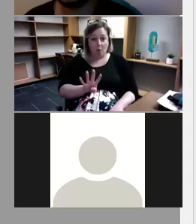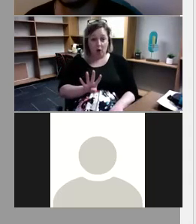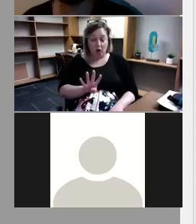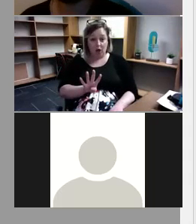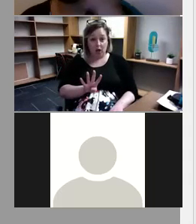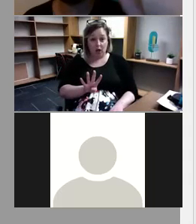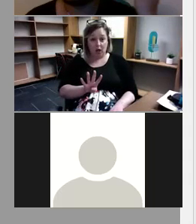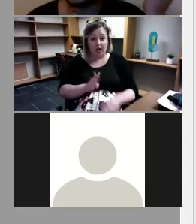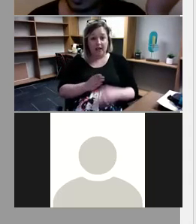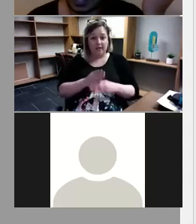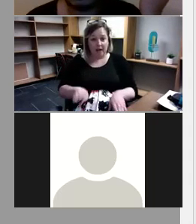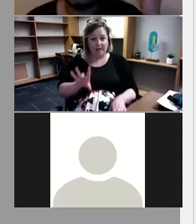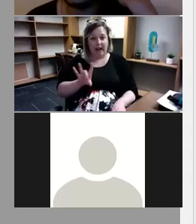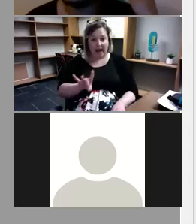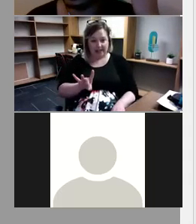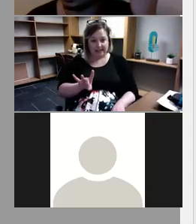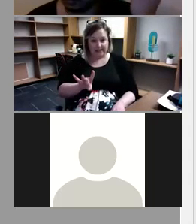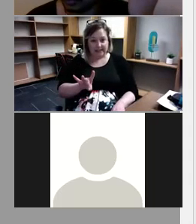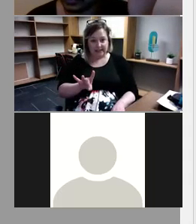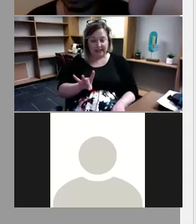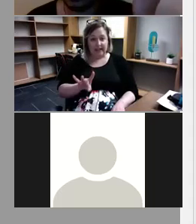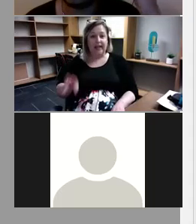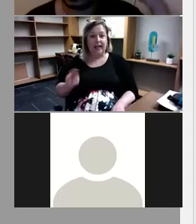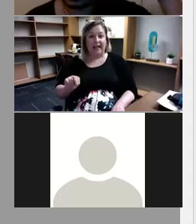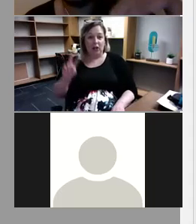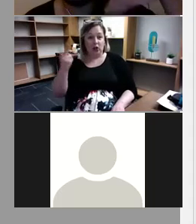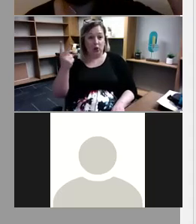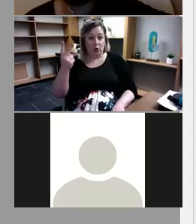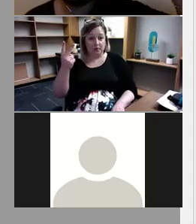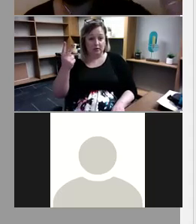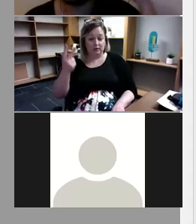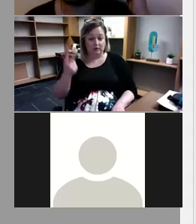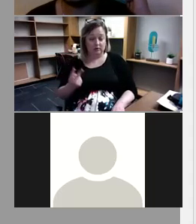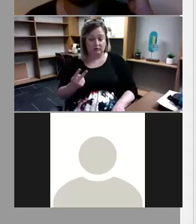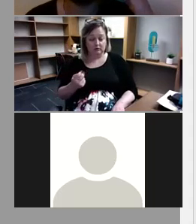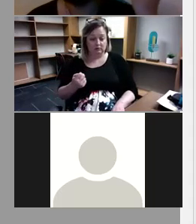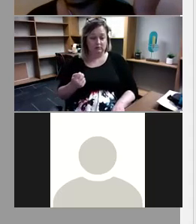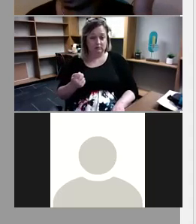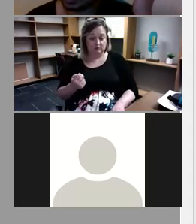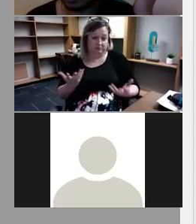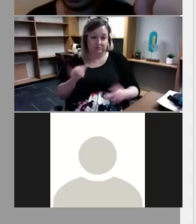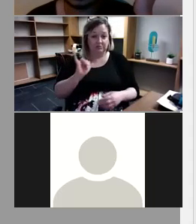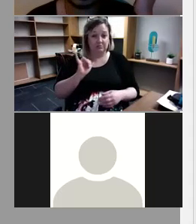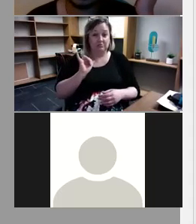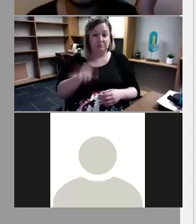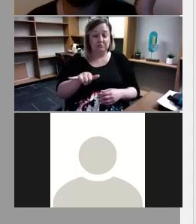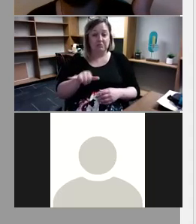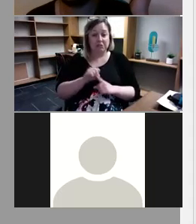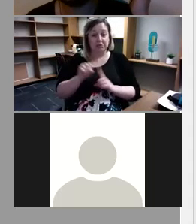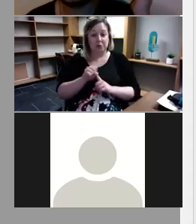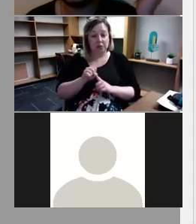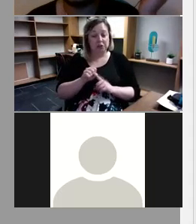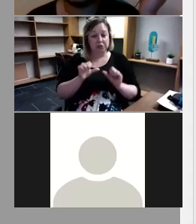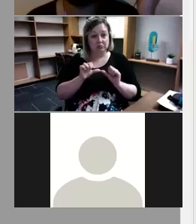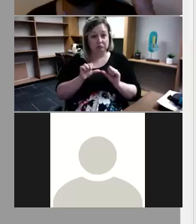can say that for c equals to half, that condition holds. For any number greater than half, this condition holds. So